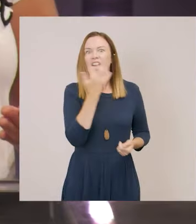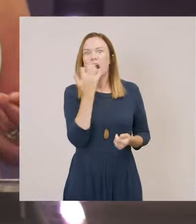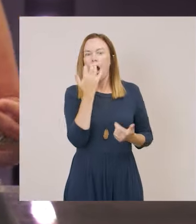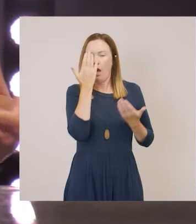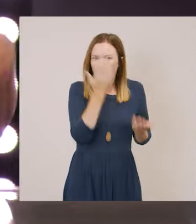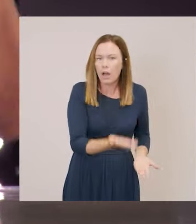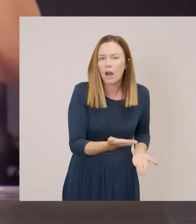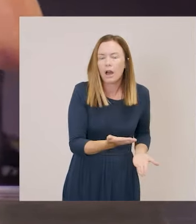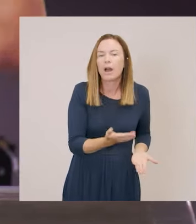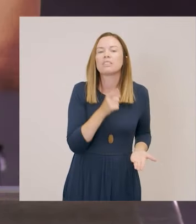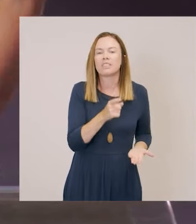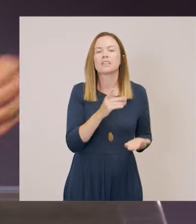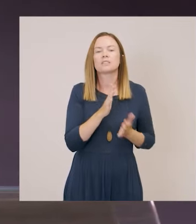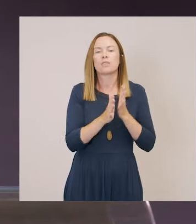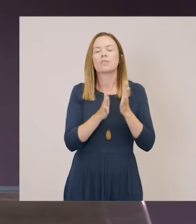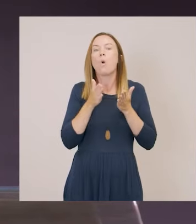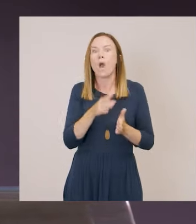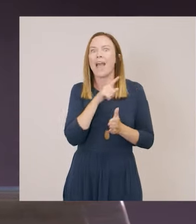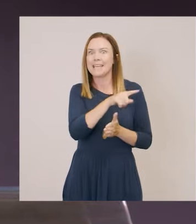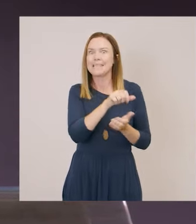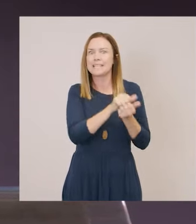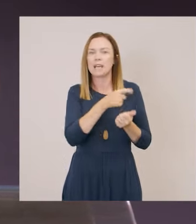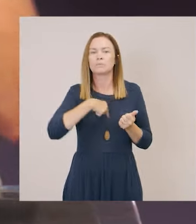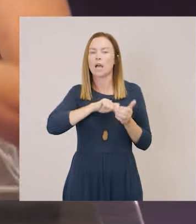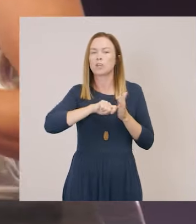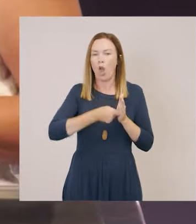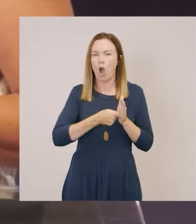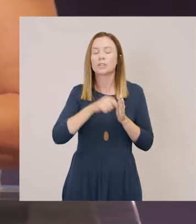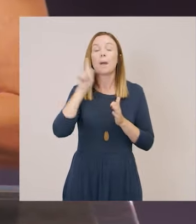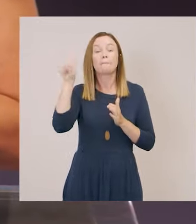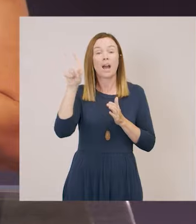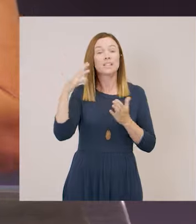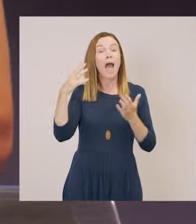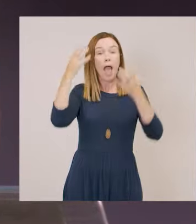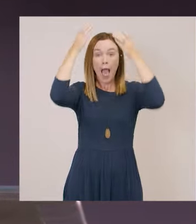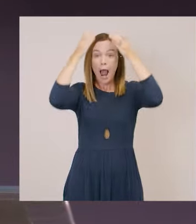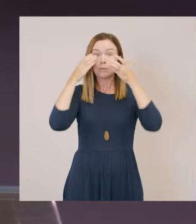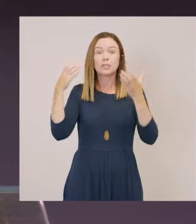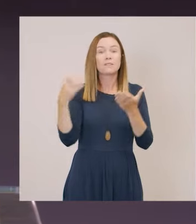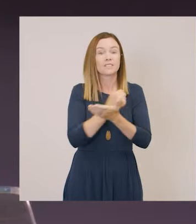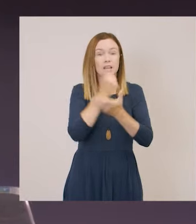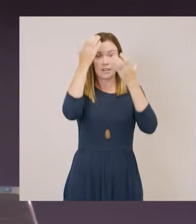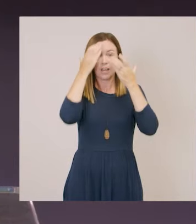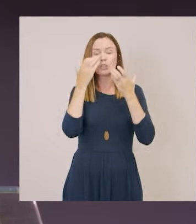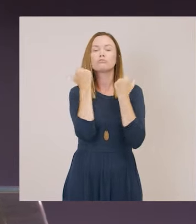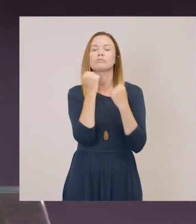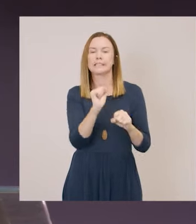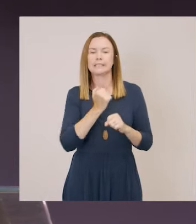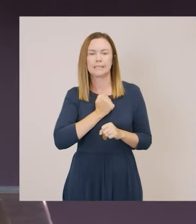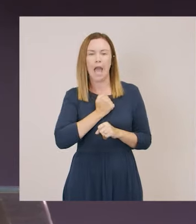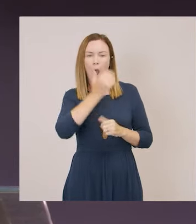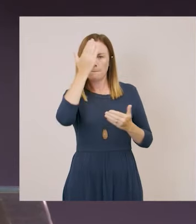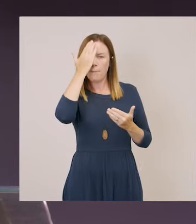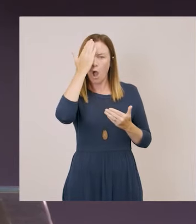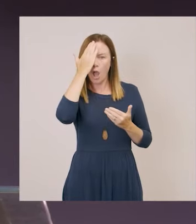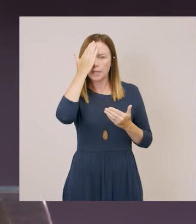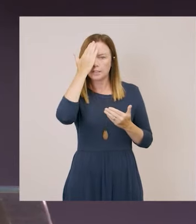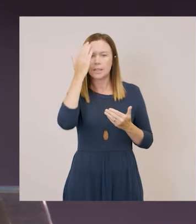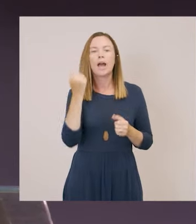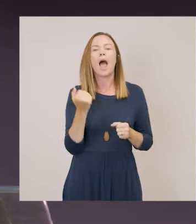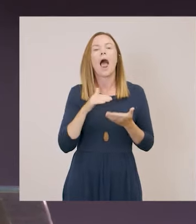of those kind of things. It's the way that he keeps us locked. But we apply our helmet of salvation to protect our minds,